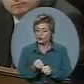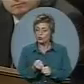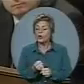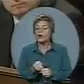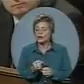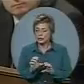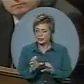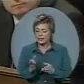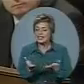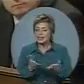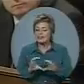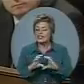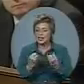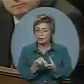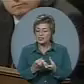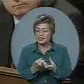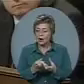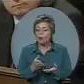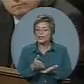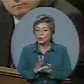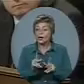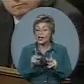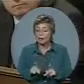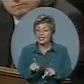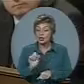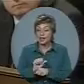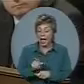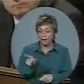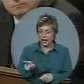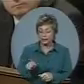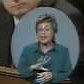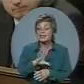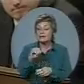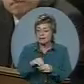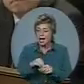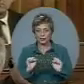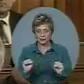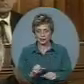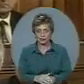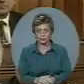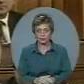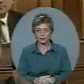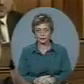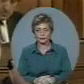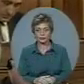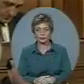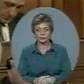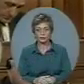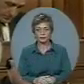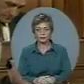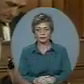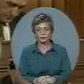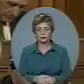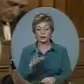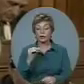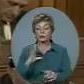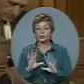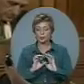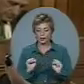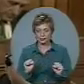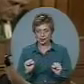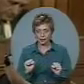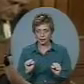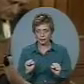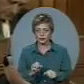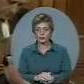the Afghan system and they will report anything wrong with respect to detainees. There are few things more important for the honor